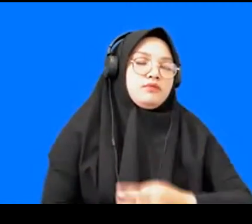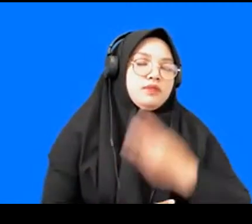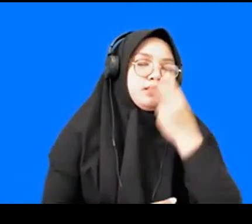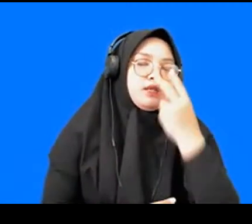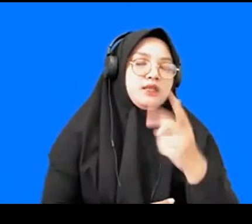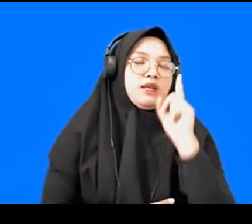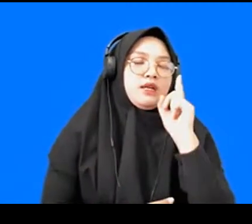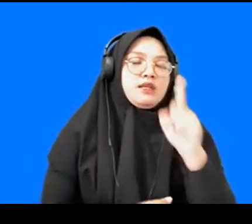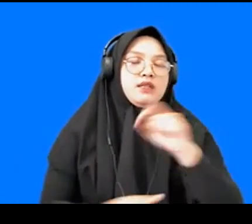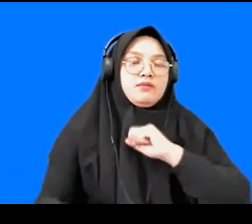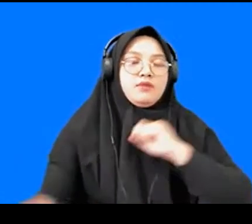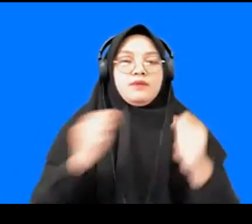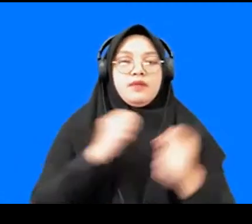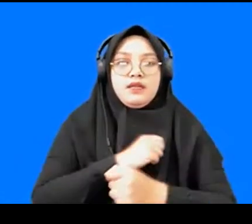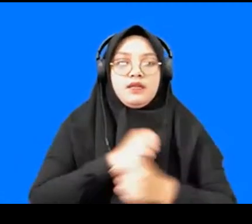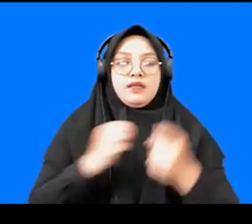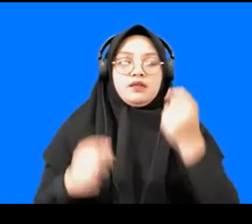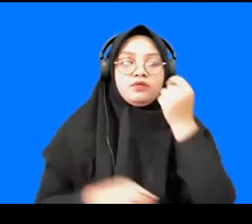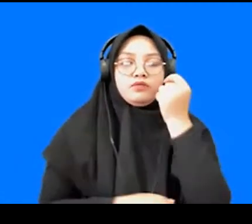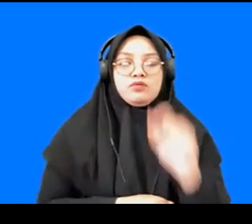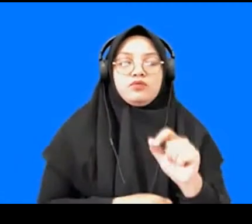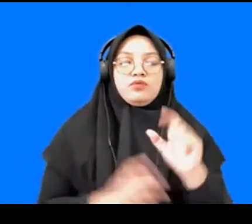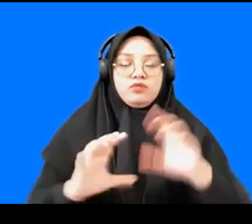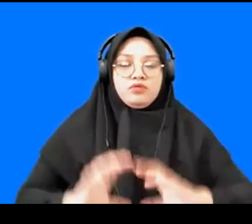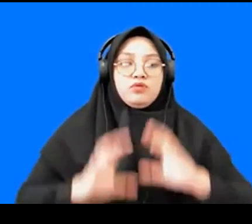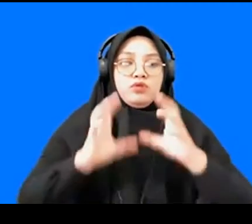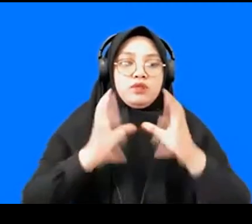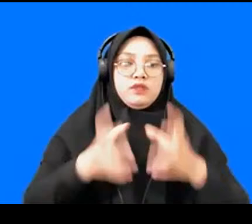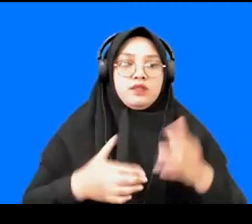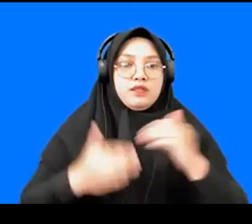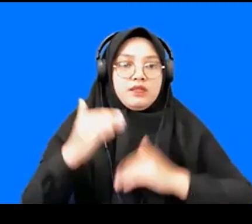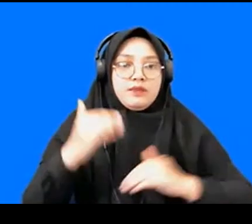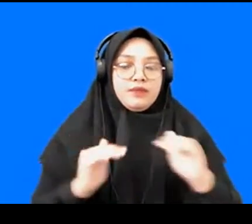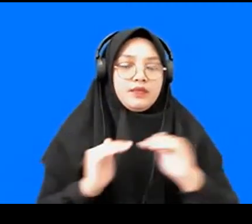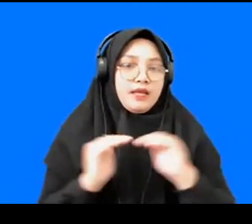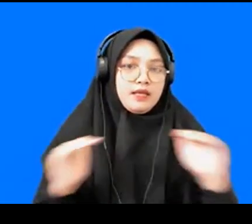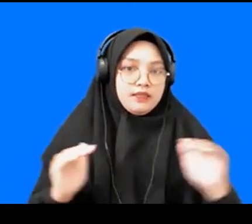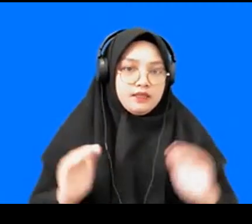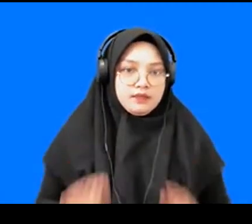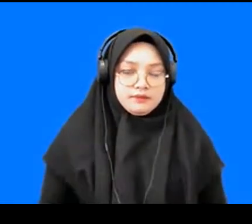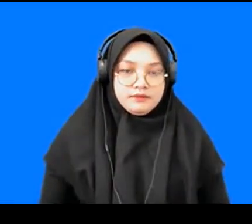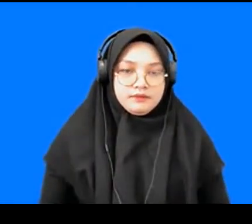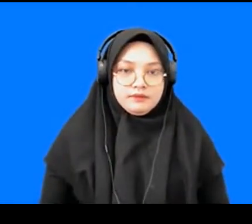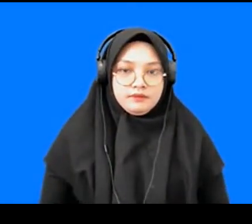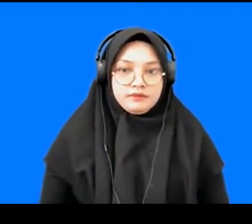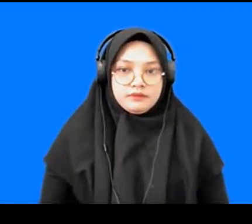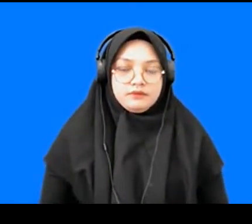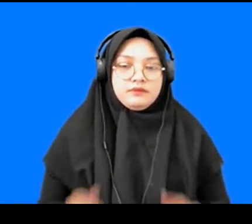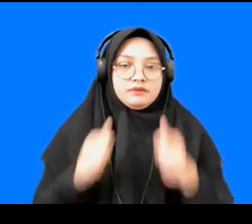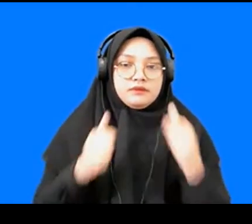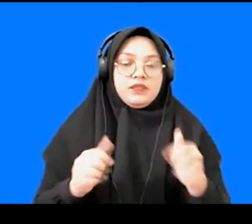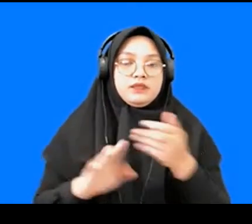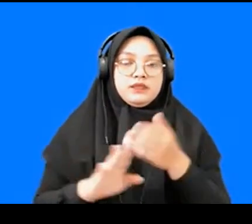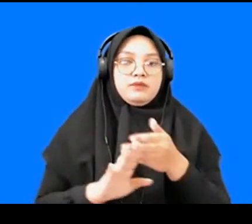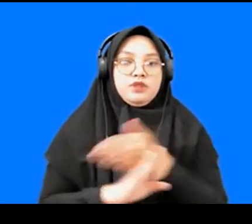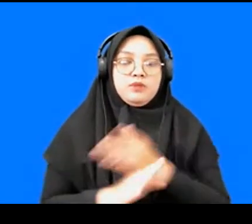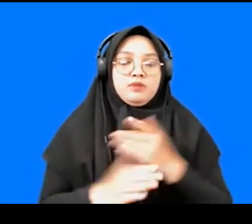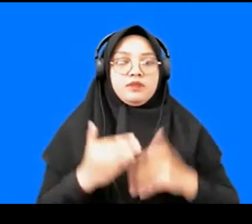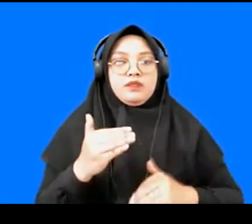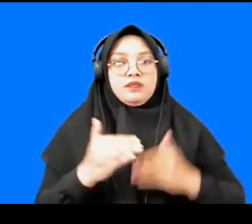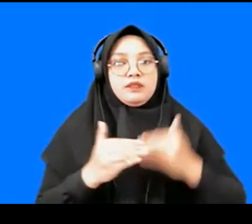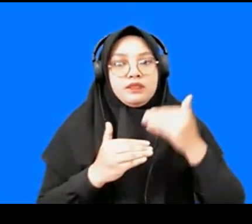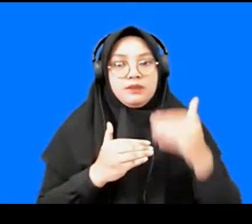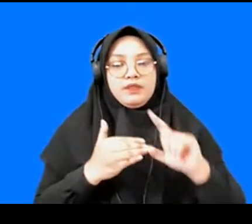world. Thank you. And before moving further, just want to check with our